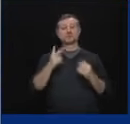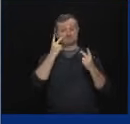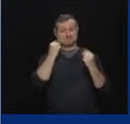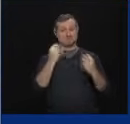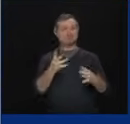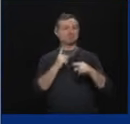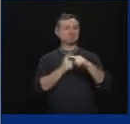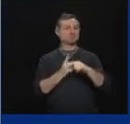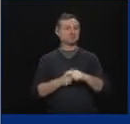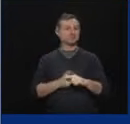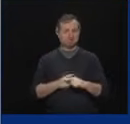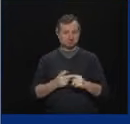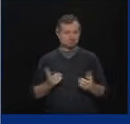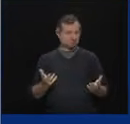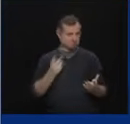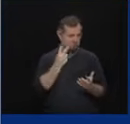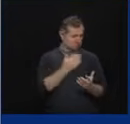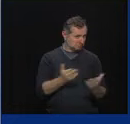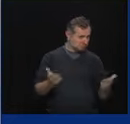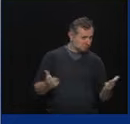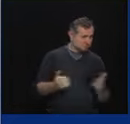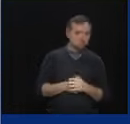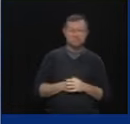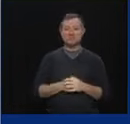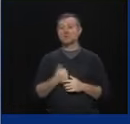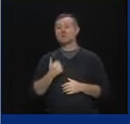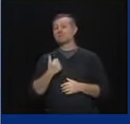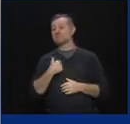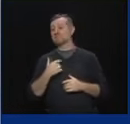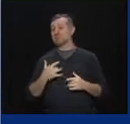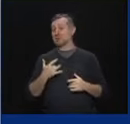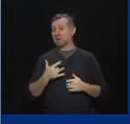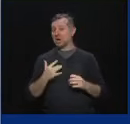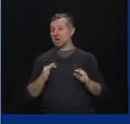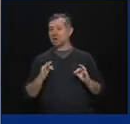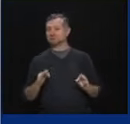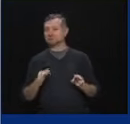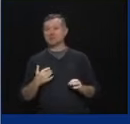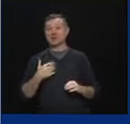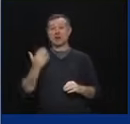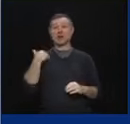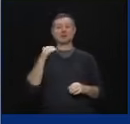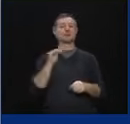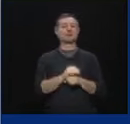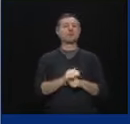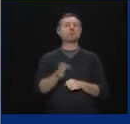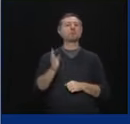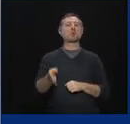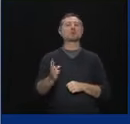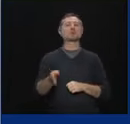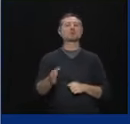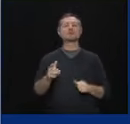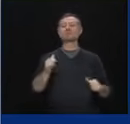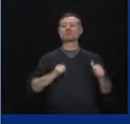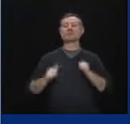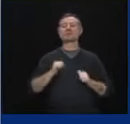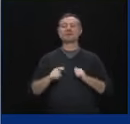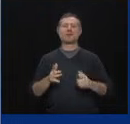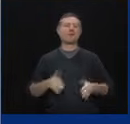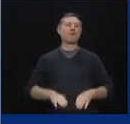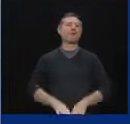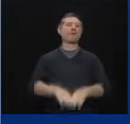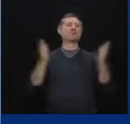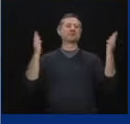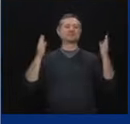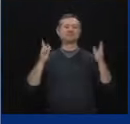it's very, very promising. Last night we opened Broadway. Broadway was the first to